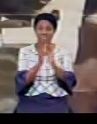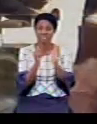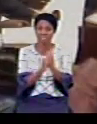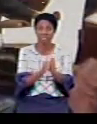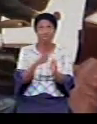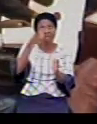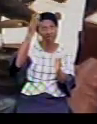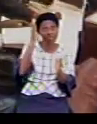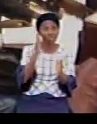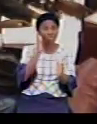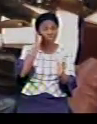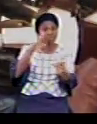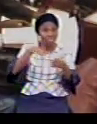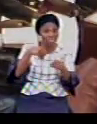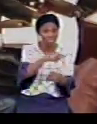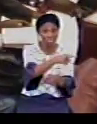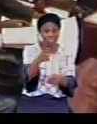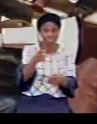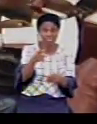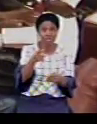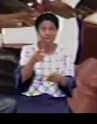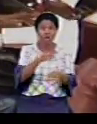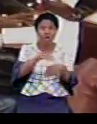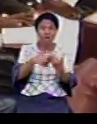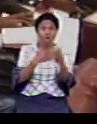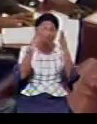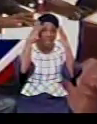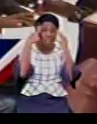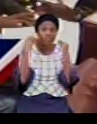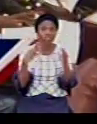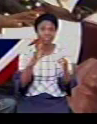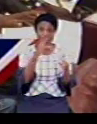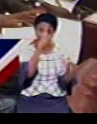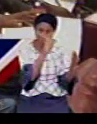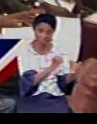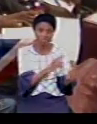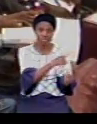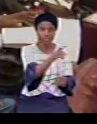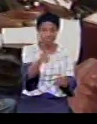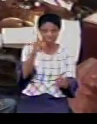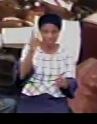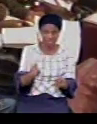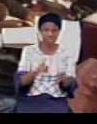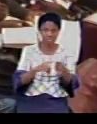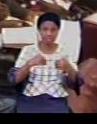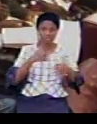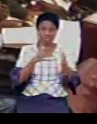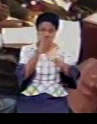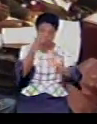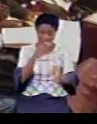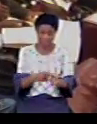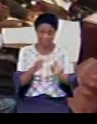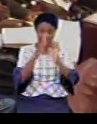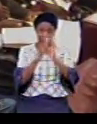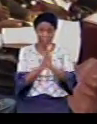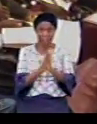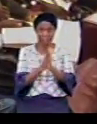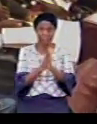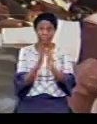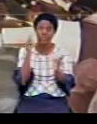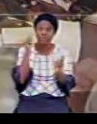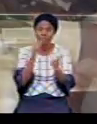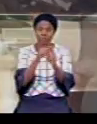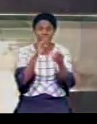the experiences of faith we ought to have in Jesus' name. Point number